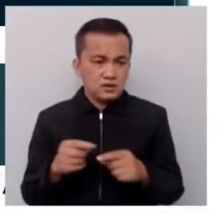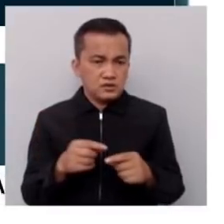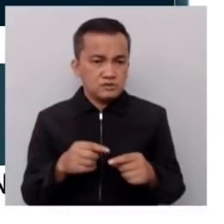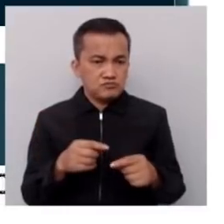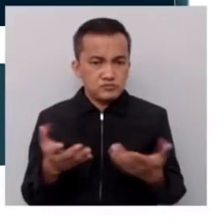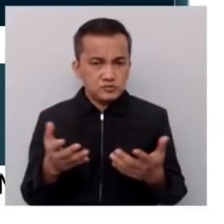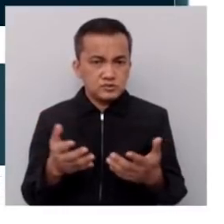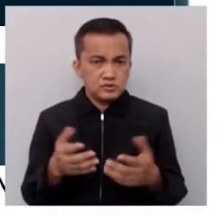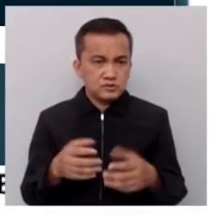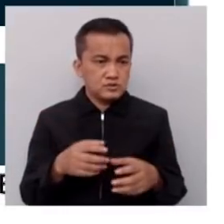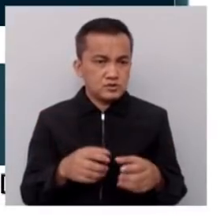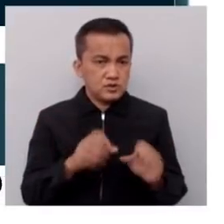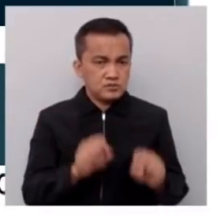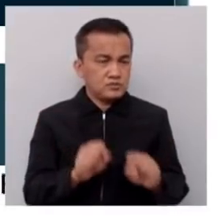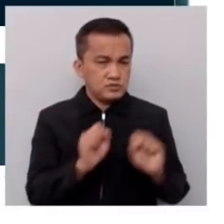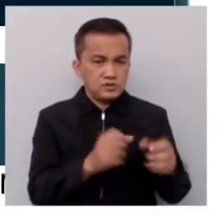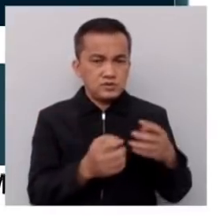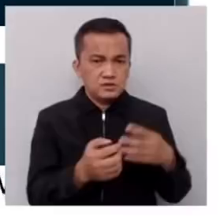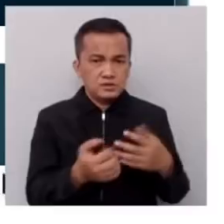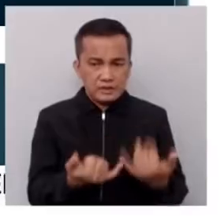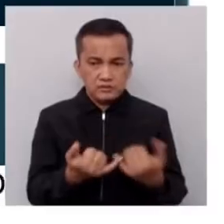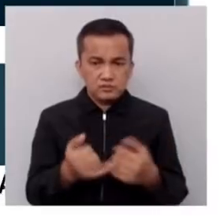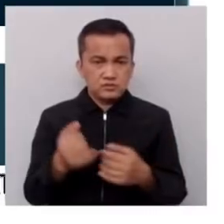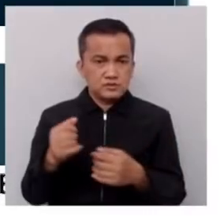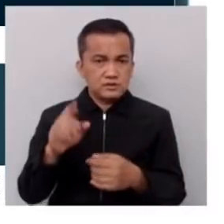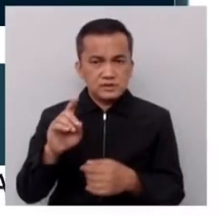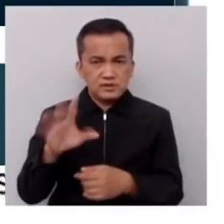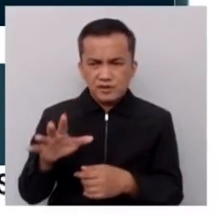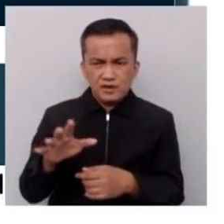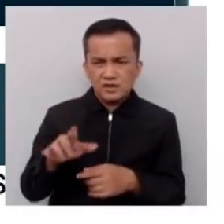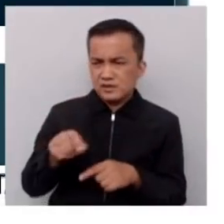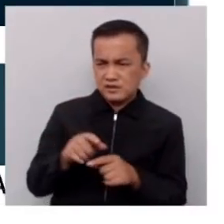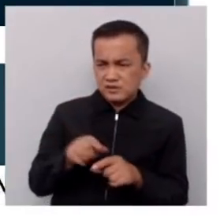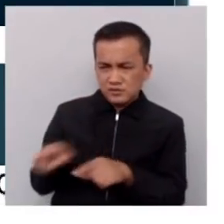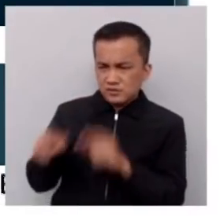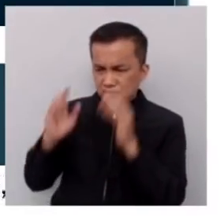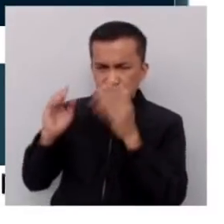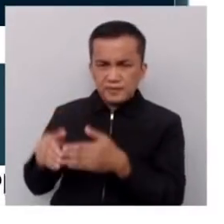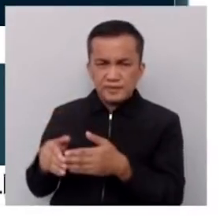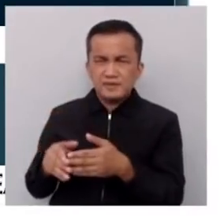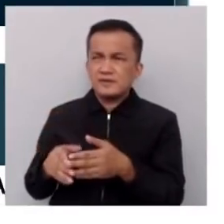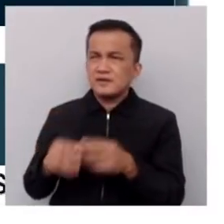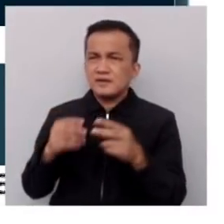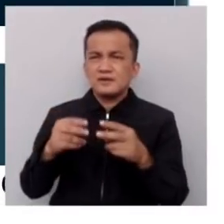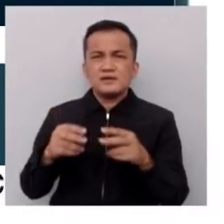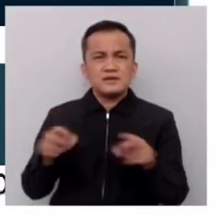right now they are blaming Leila de Lima. You know, this is very reminiscent of their